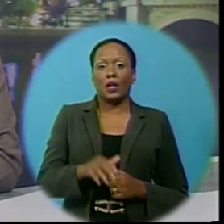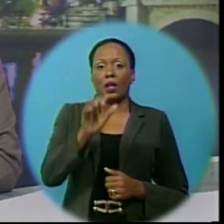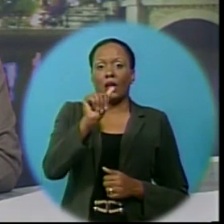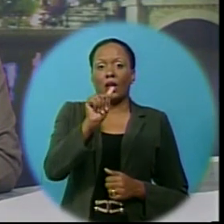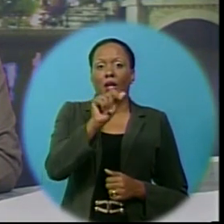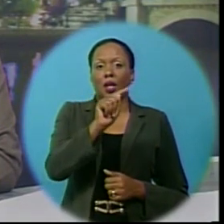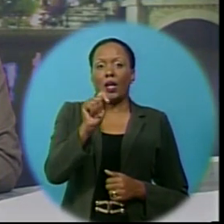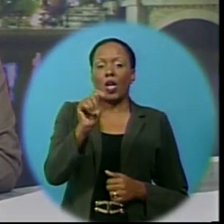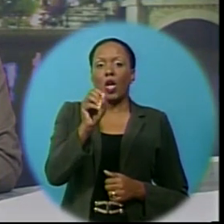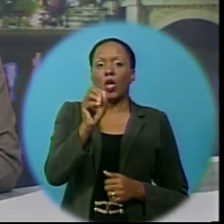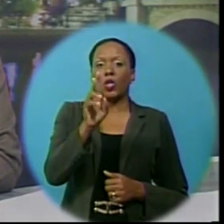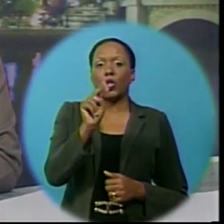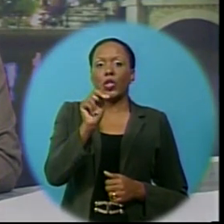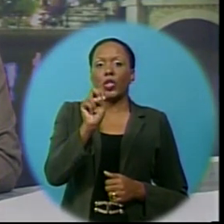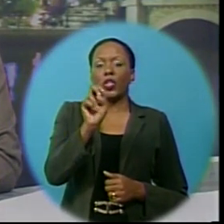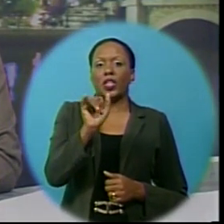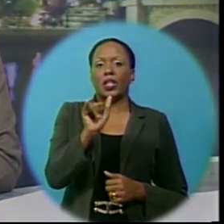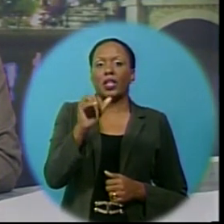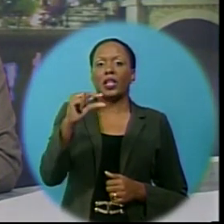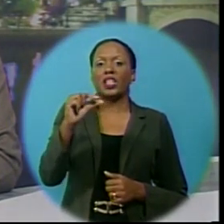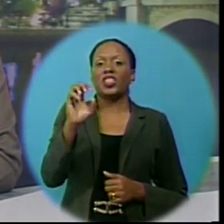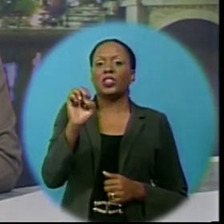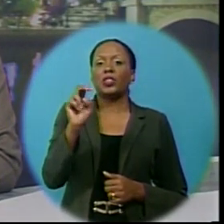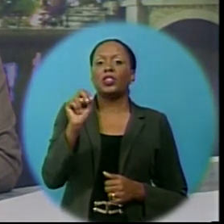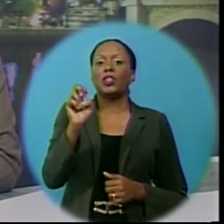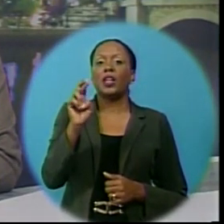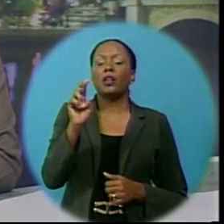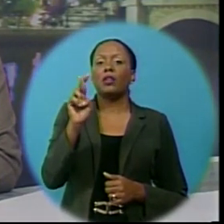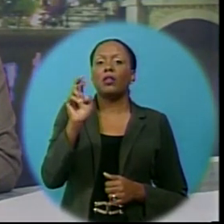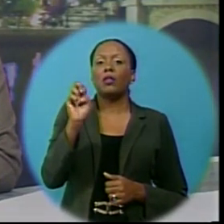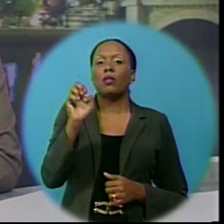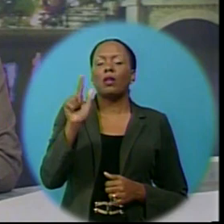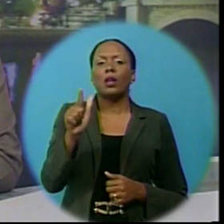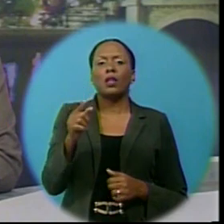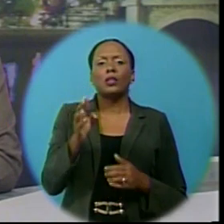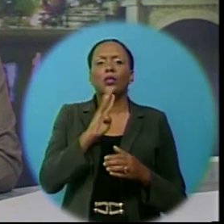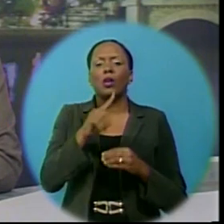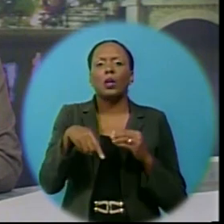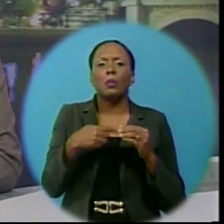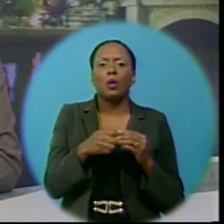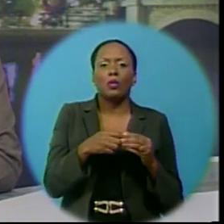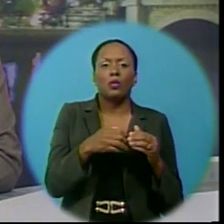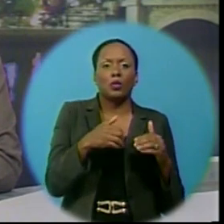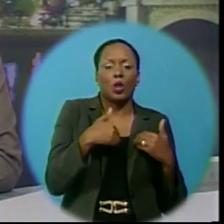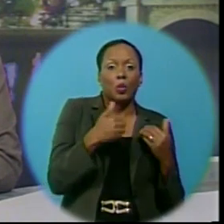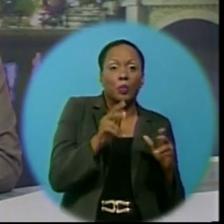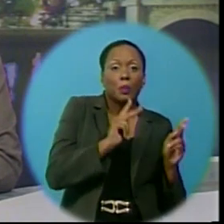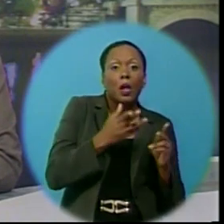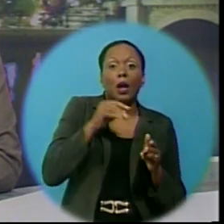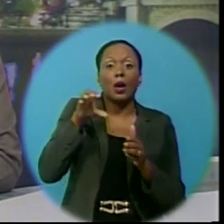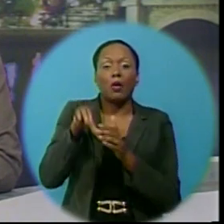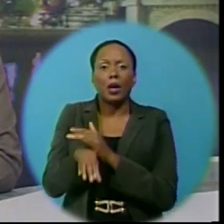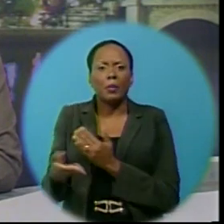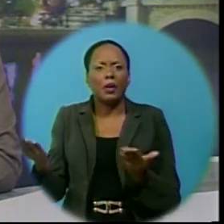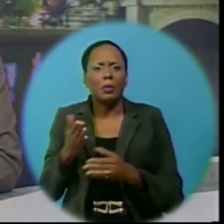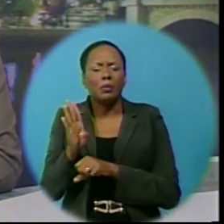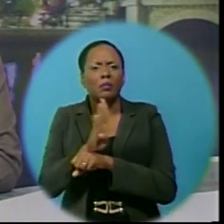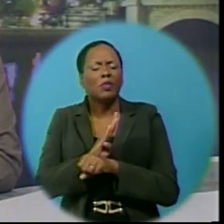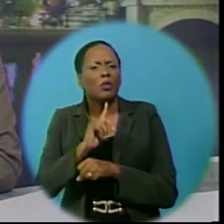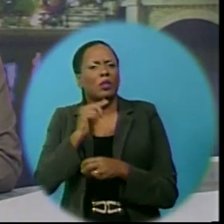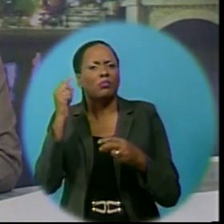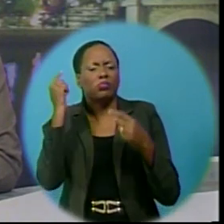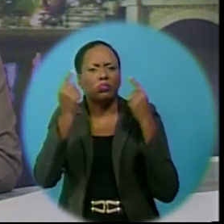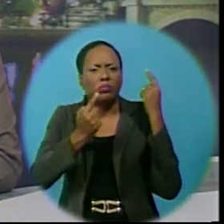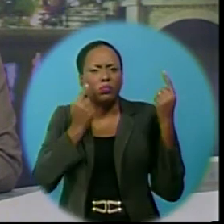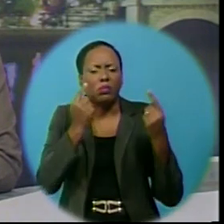Attorney General and Home Affairs Minister April Brathwaite is addressing the matter of youth and crime in Barbados, and he's particularly